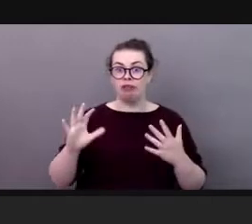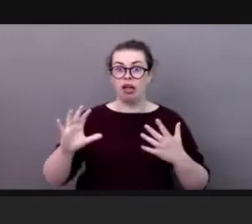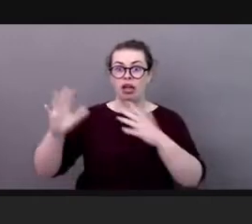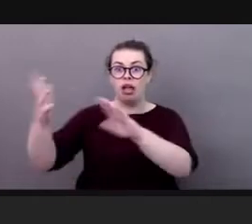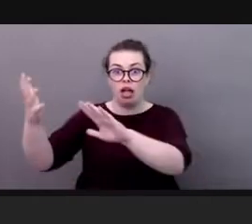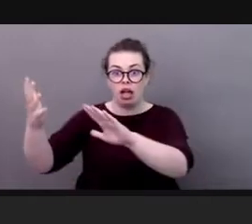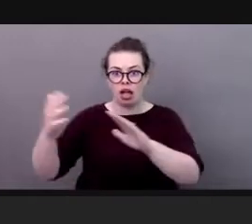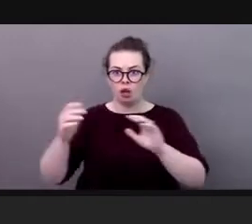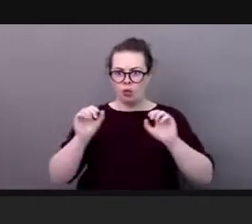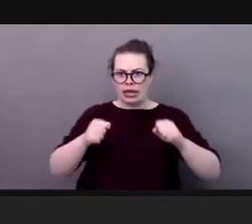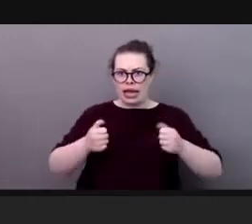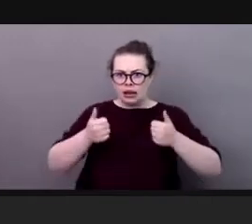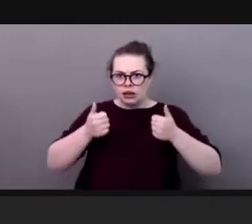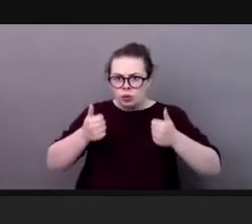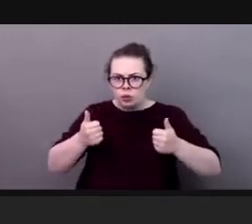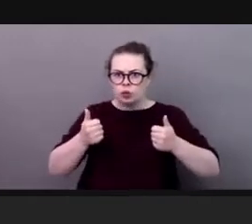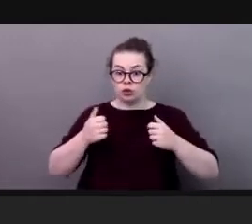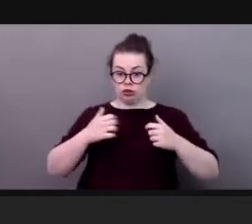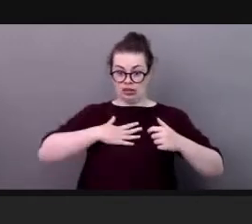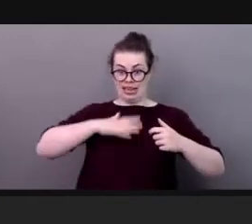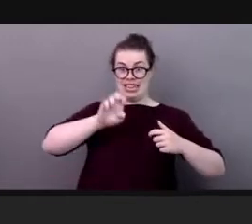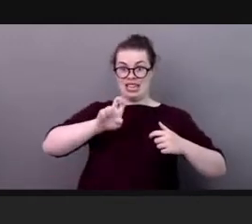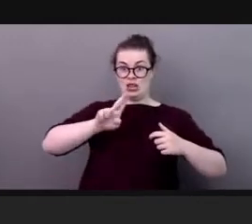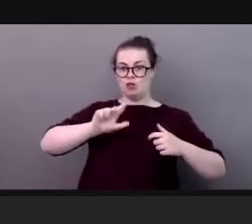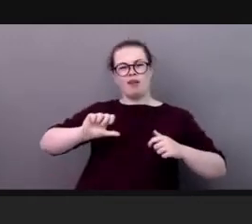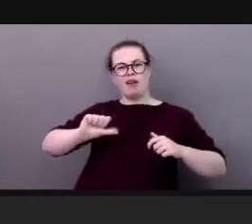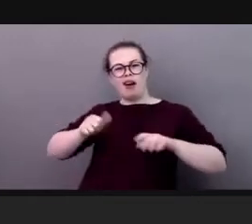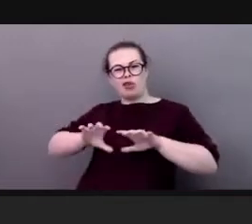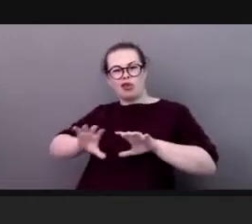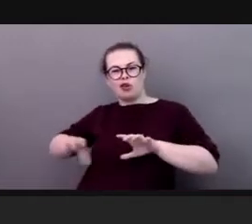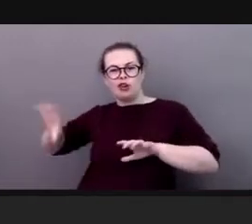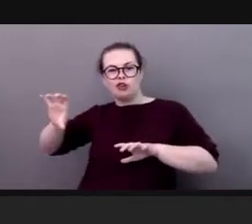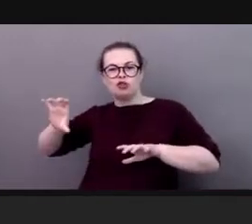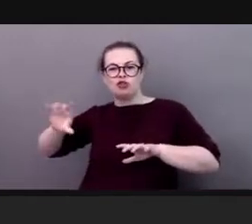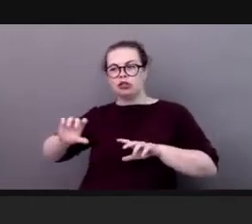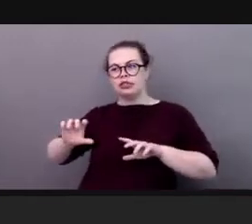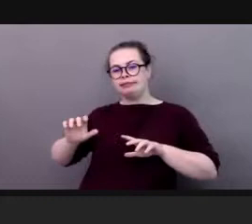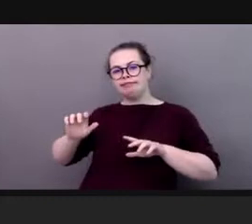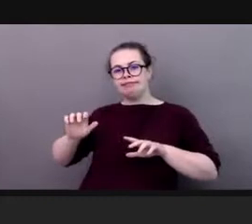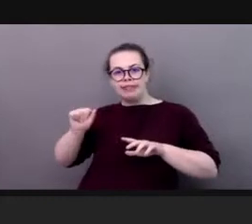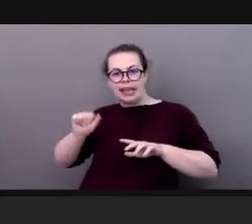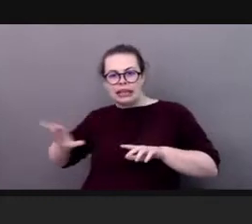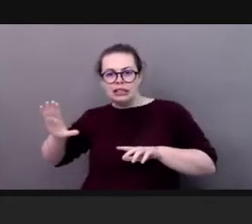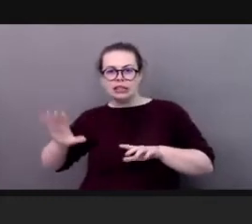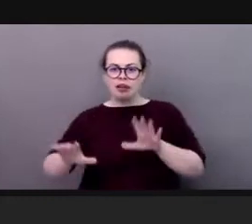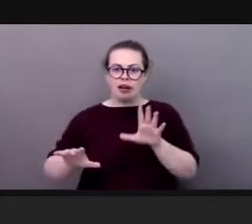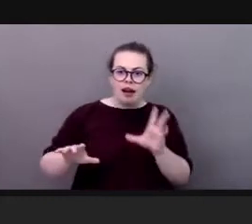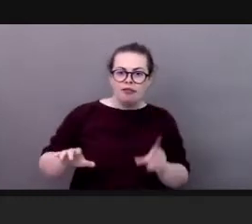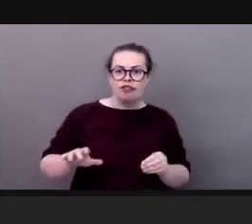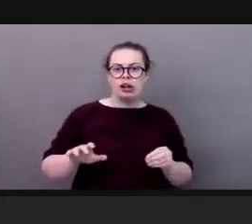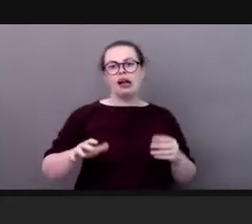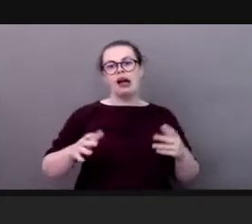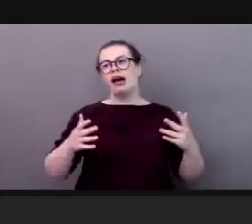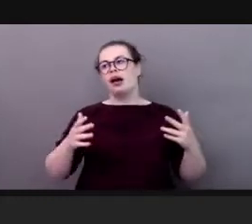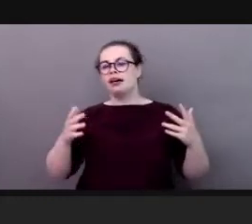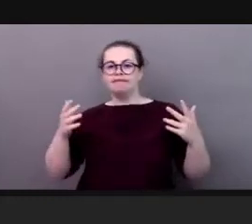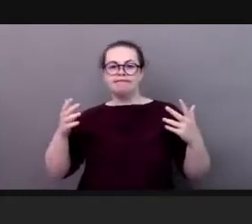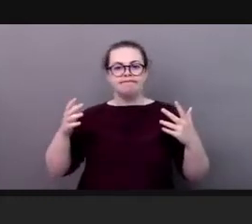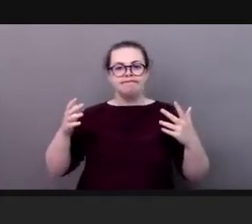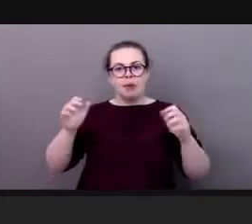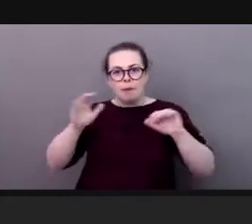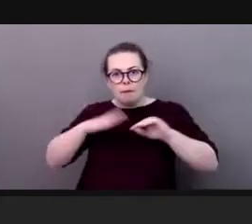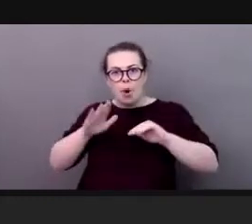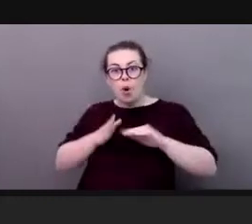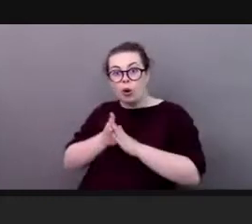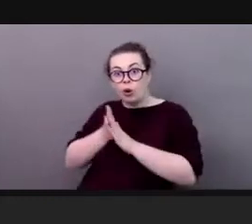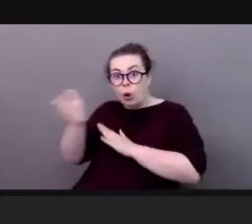EU's external cooperation. So, that being said, we move on to some more actions